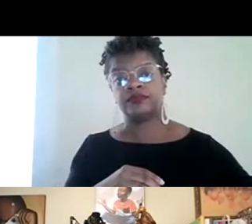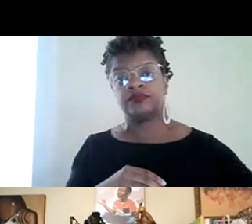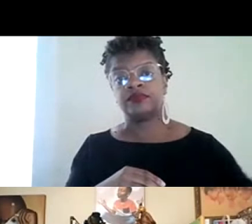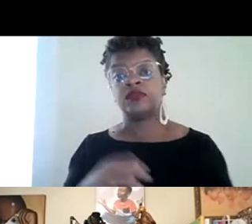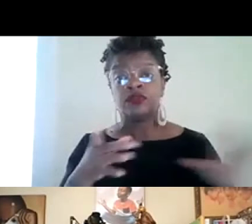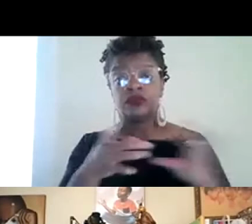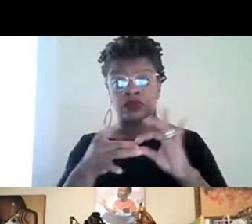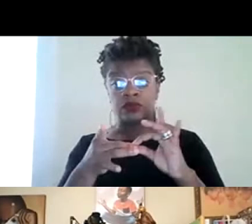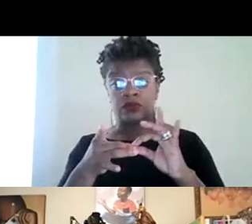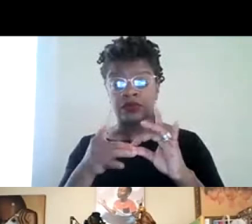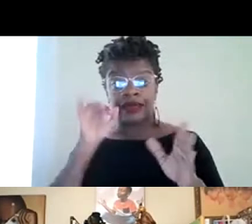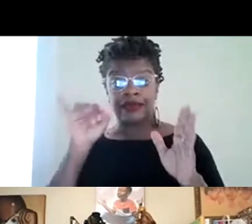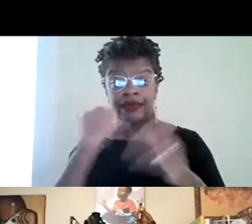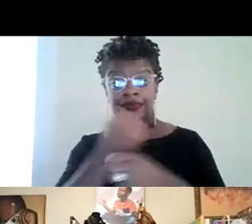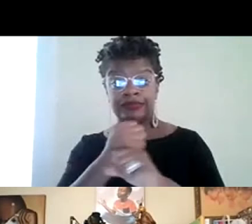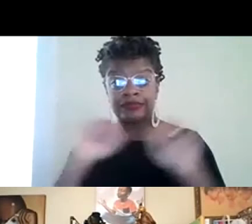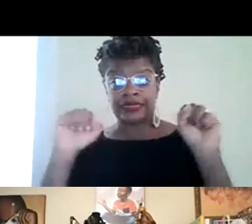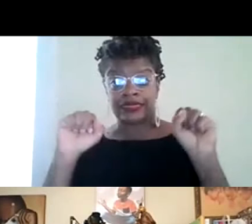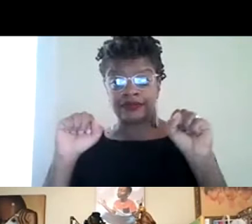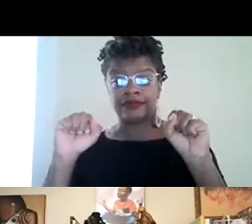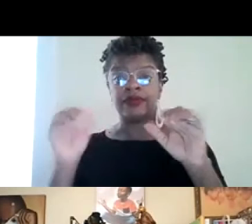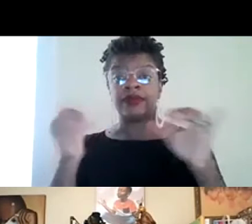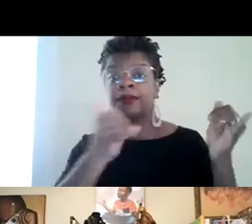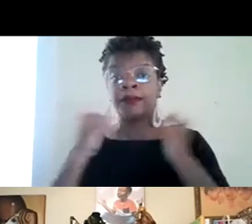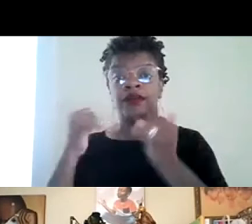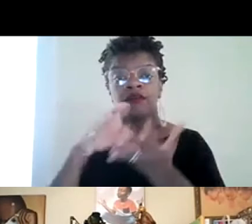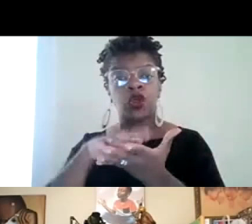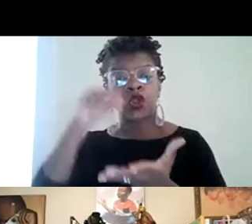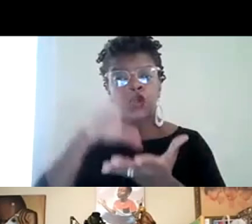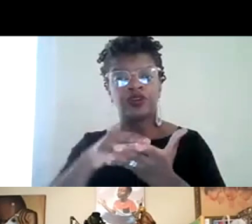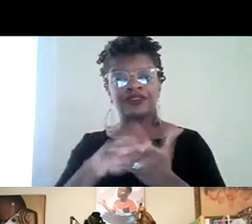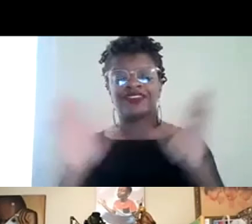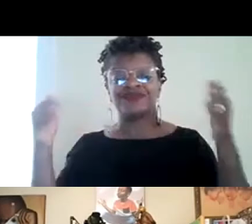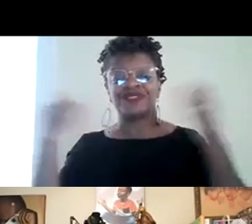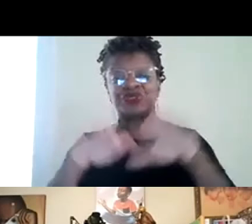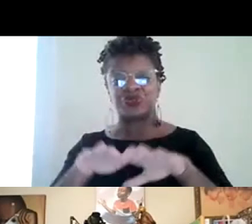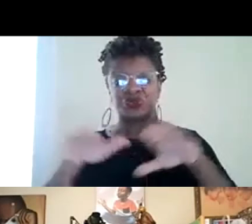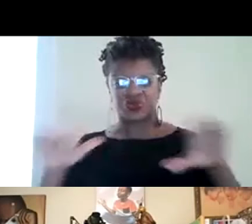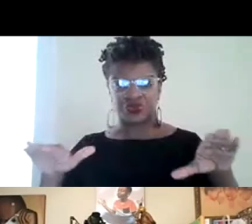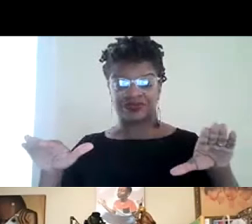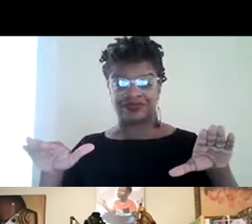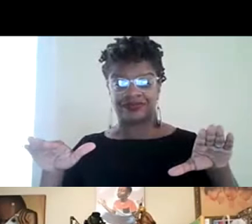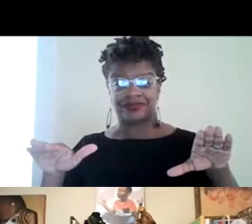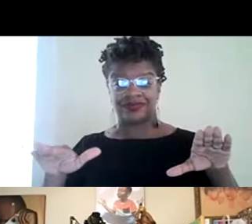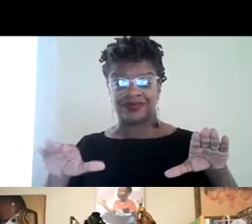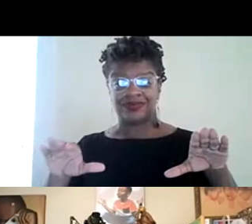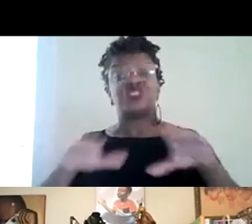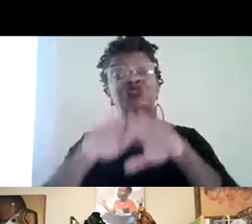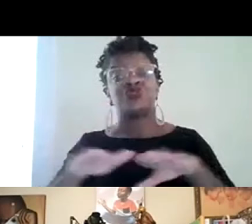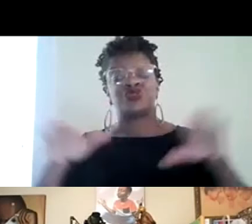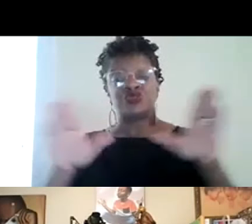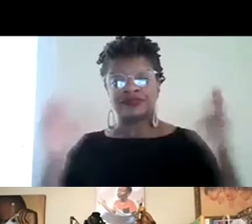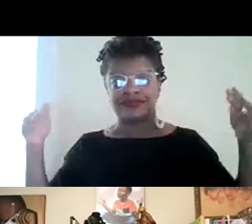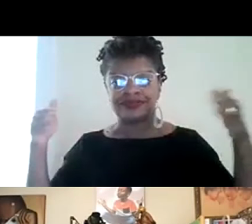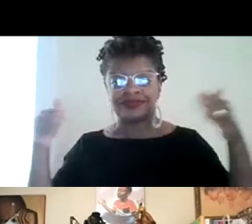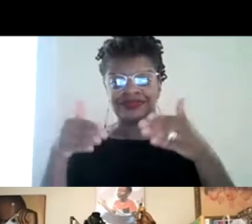identity-safe, playful learning is child-centered. And I think children are at the center of your vision to